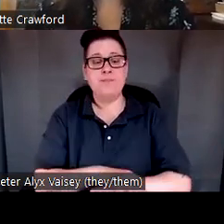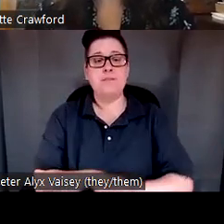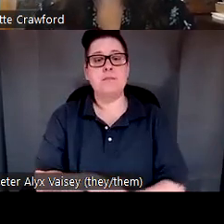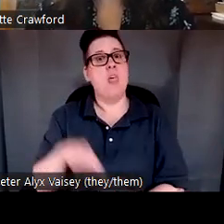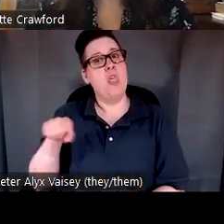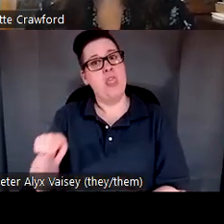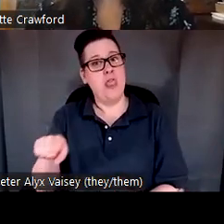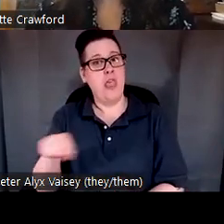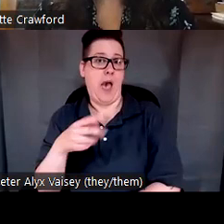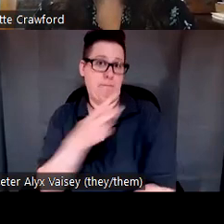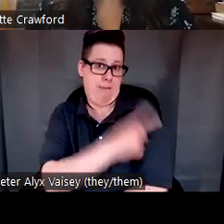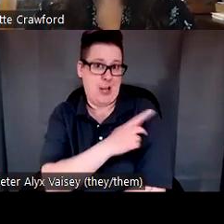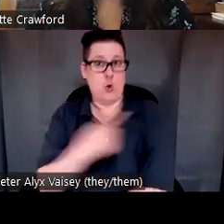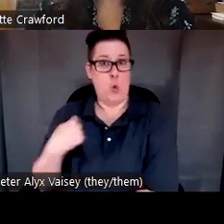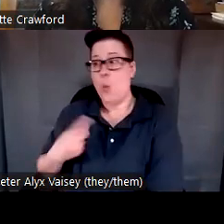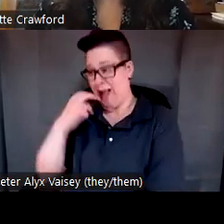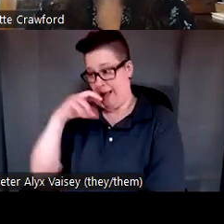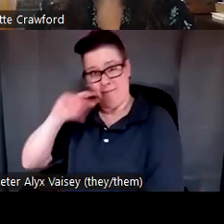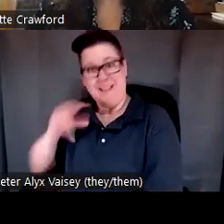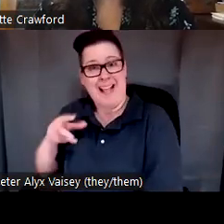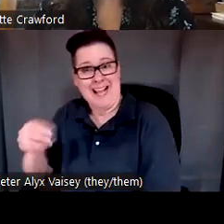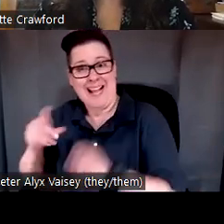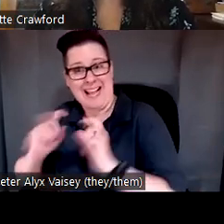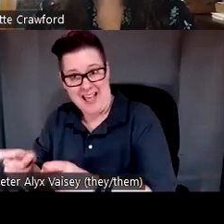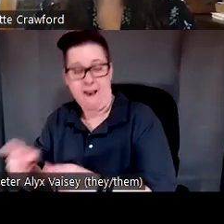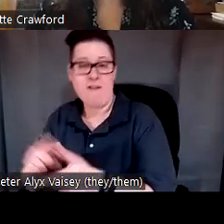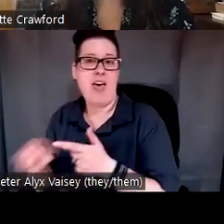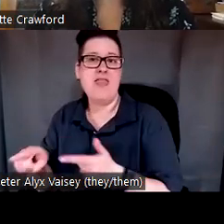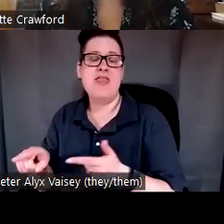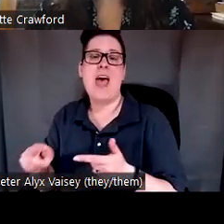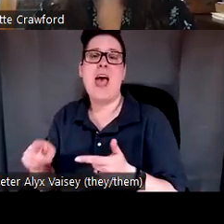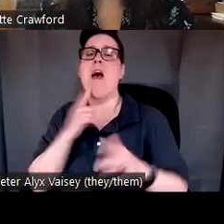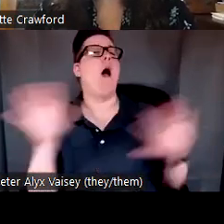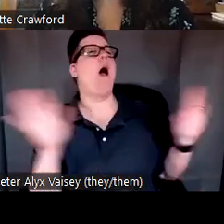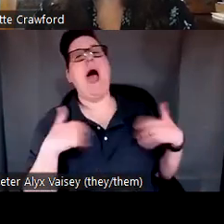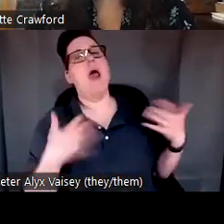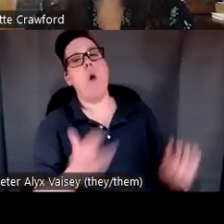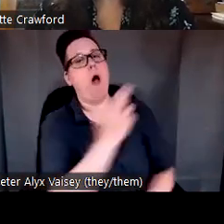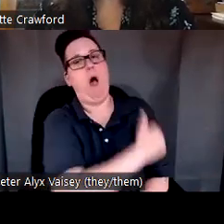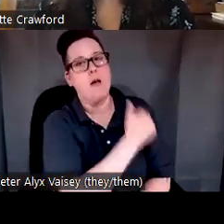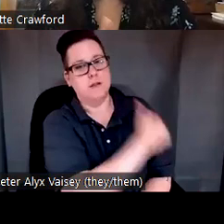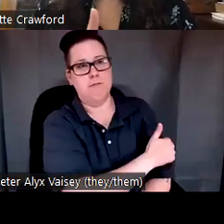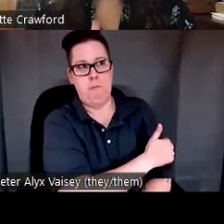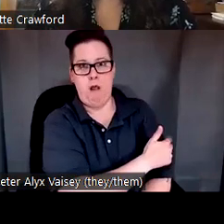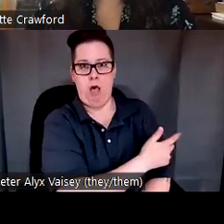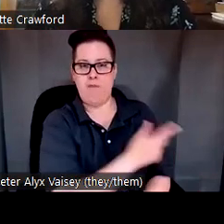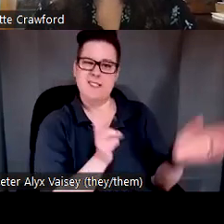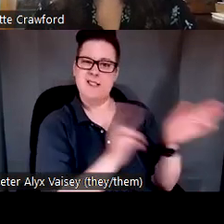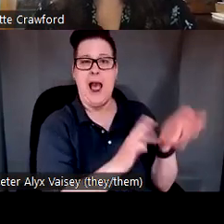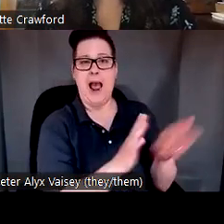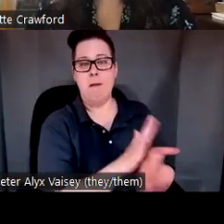the hospital, which is sad because then they're not getting the help that they need. I've